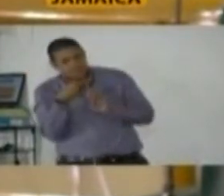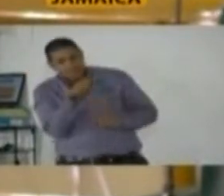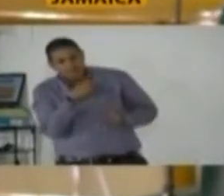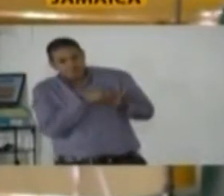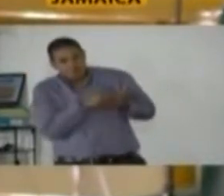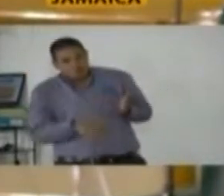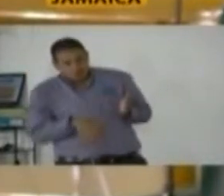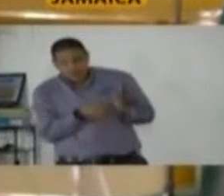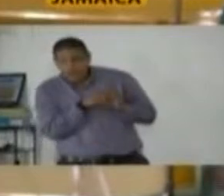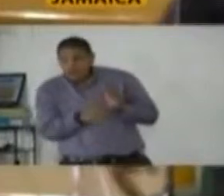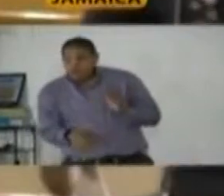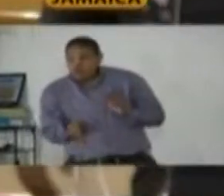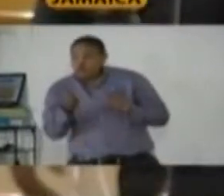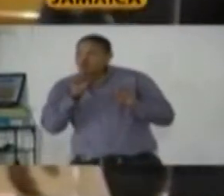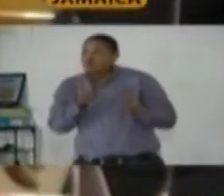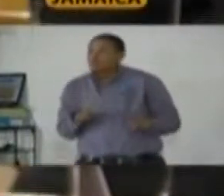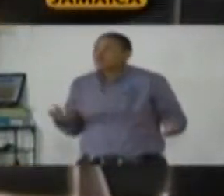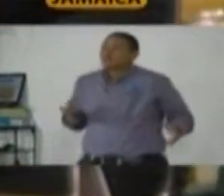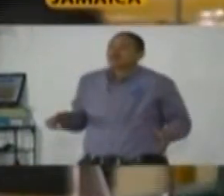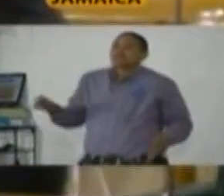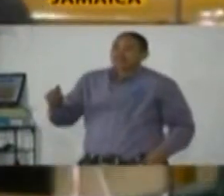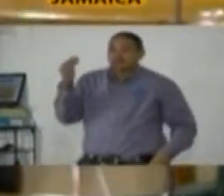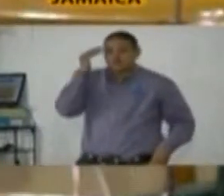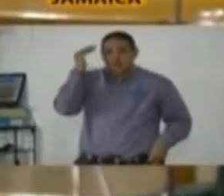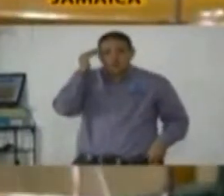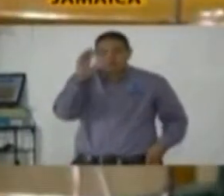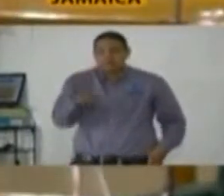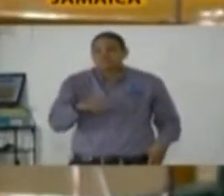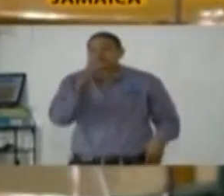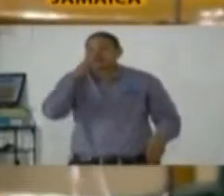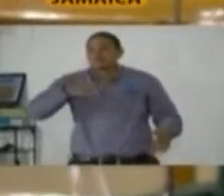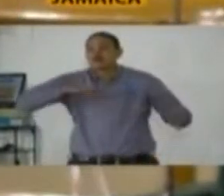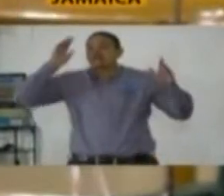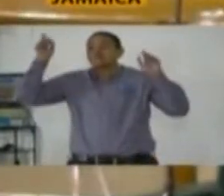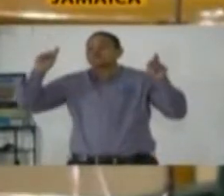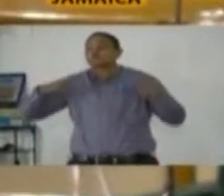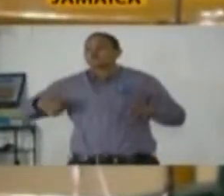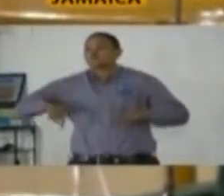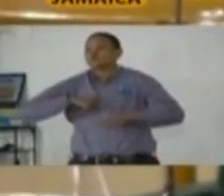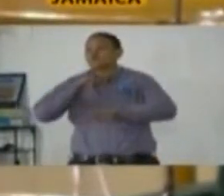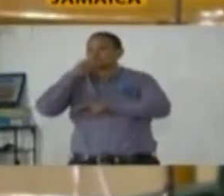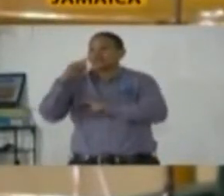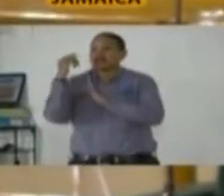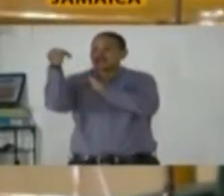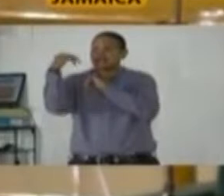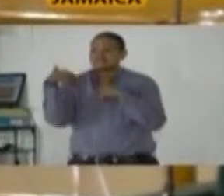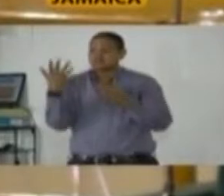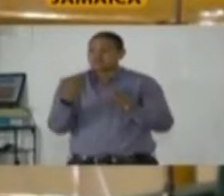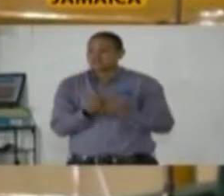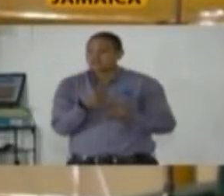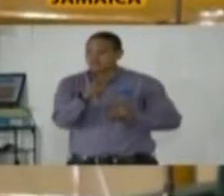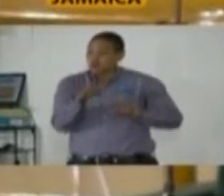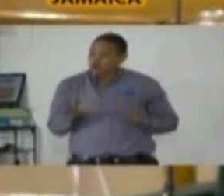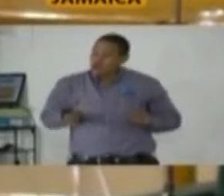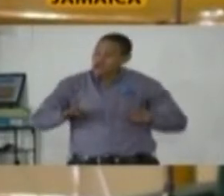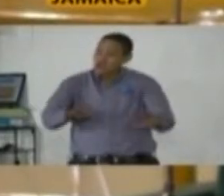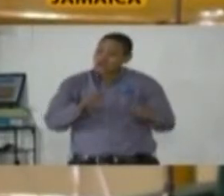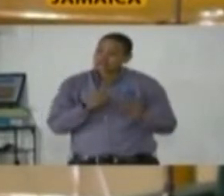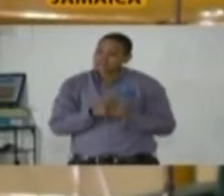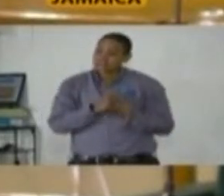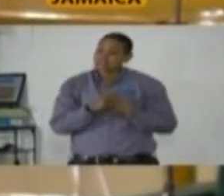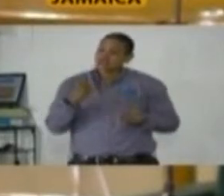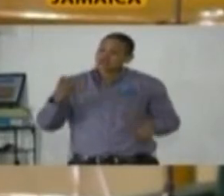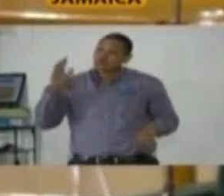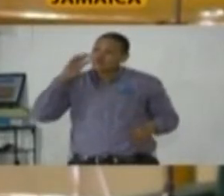students reporting what they knew. Madam Speaker, we expect those actions that we outlined